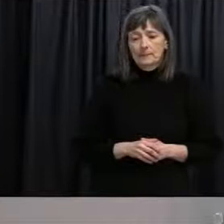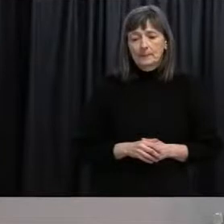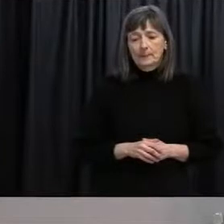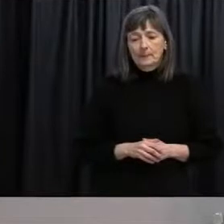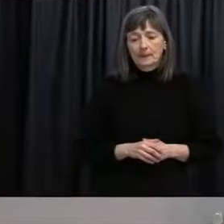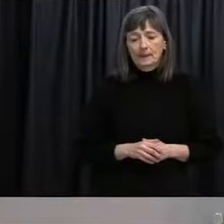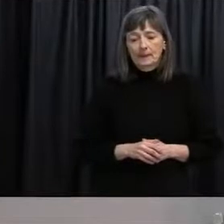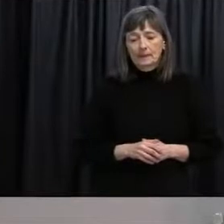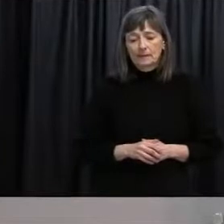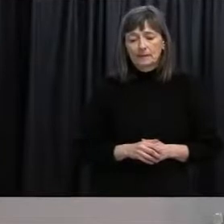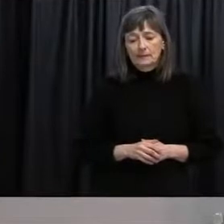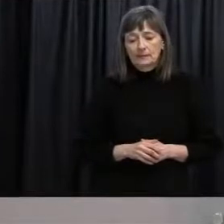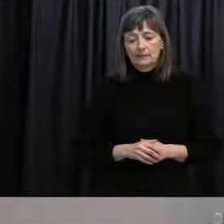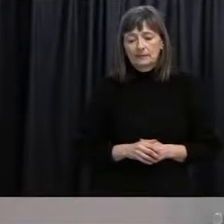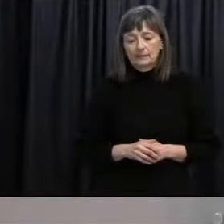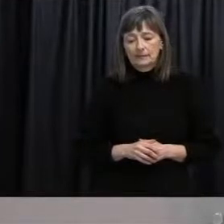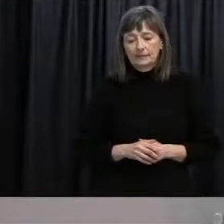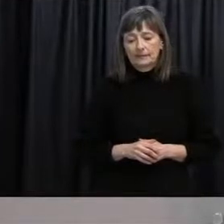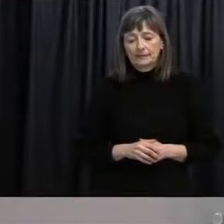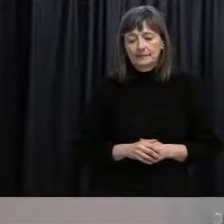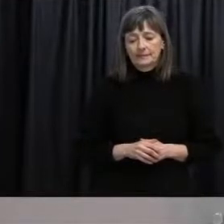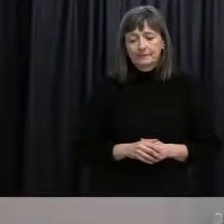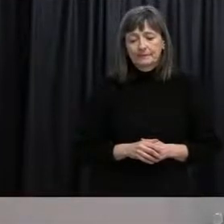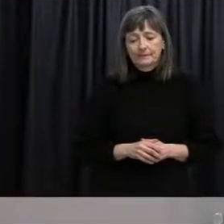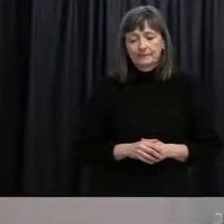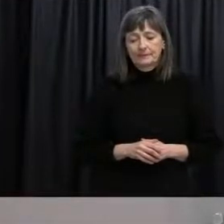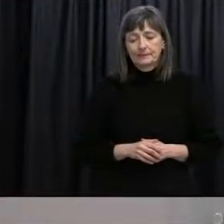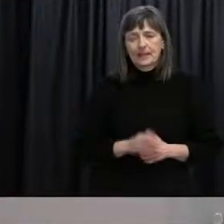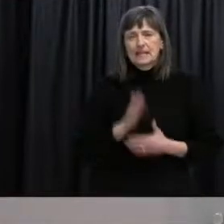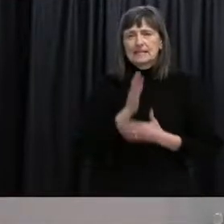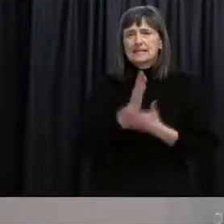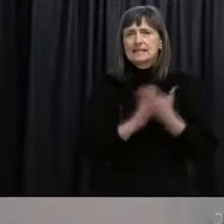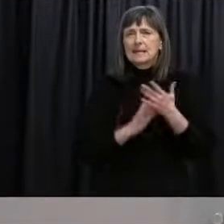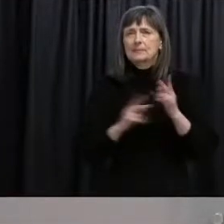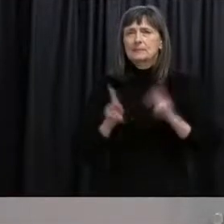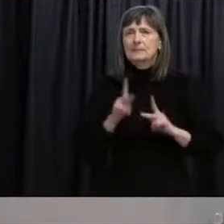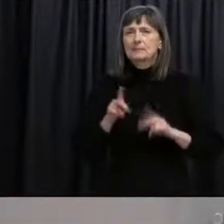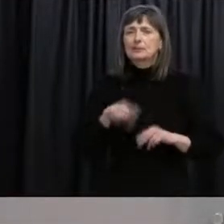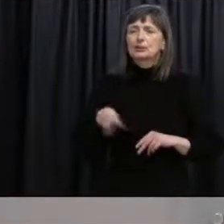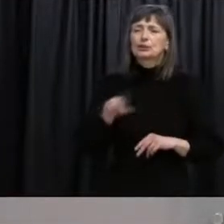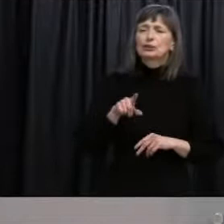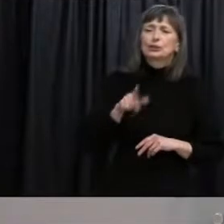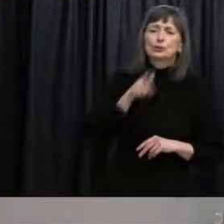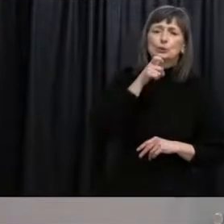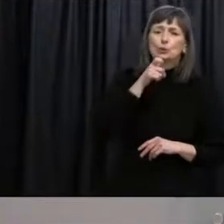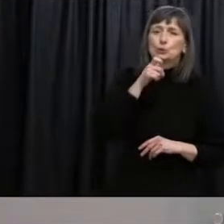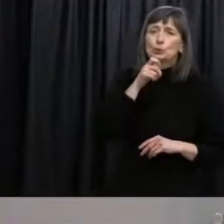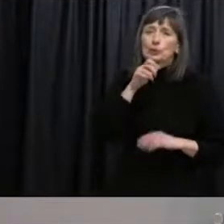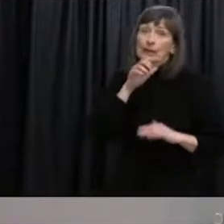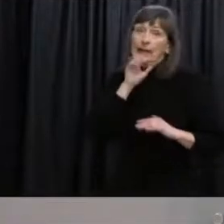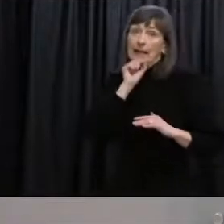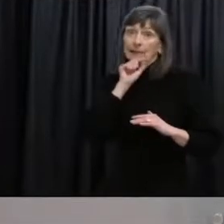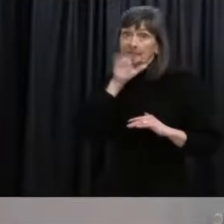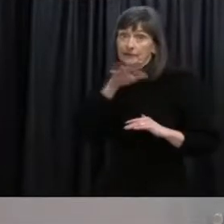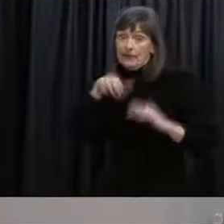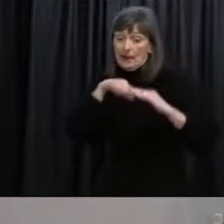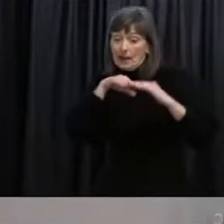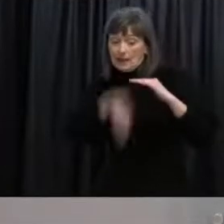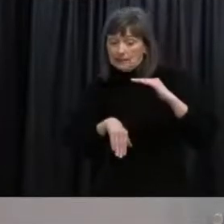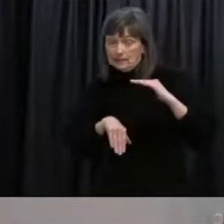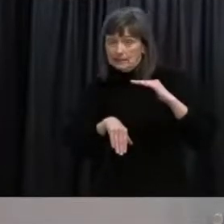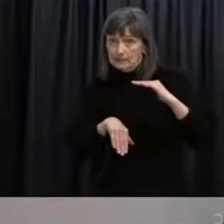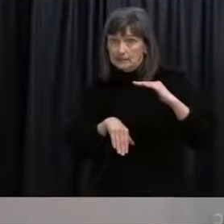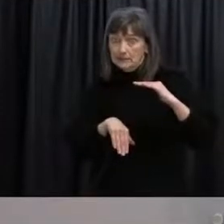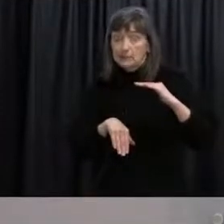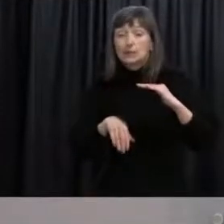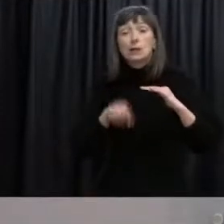there. What would you say to people who are under 15, first responders, under 55, and who have received